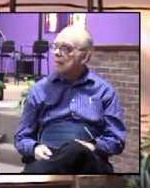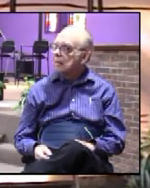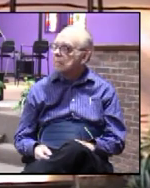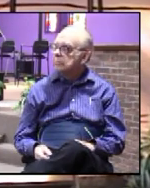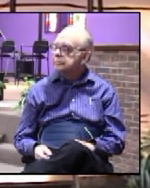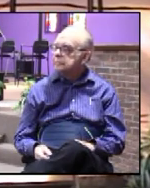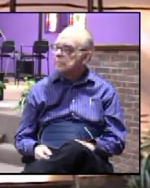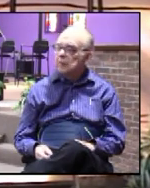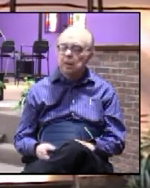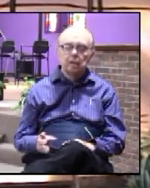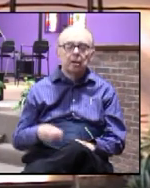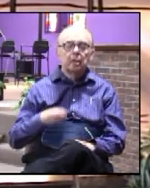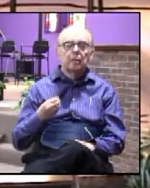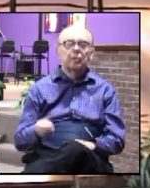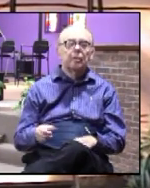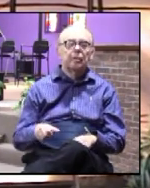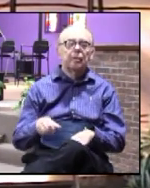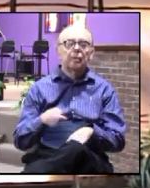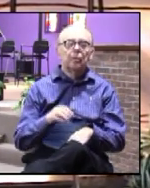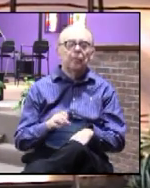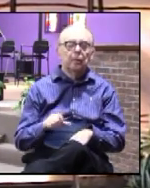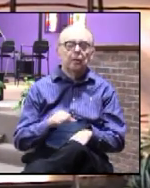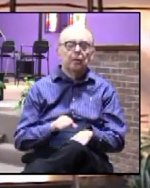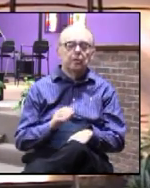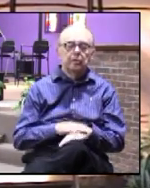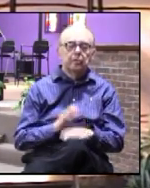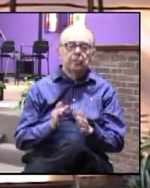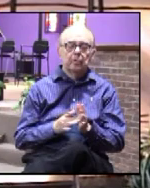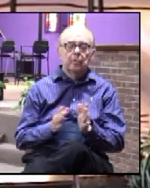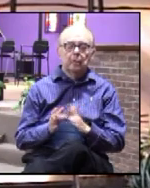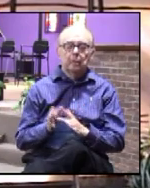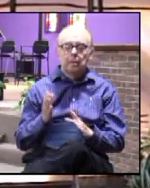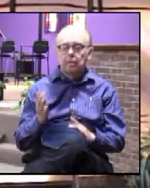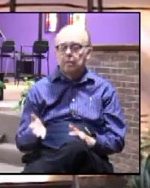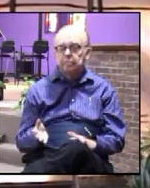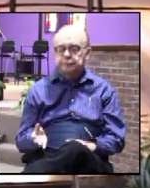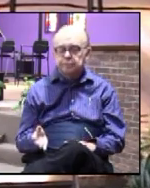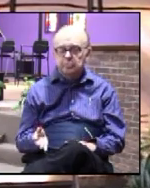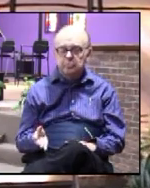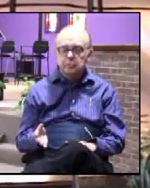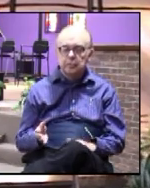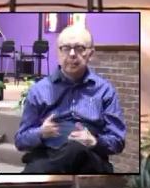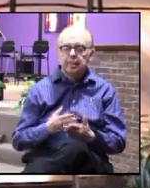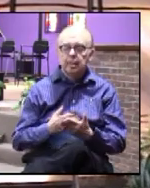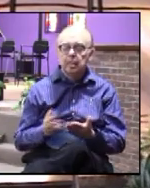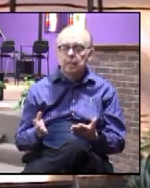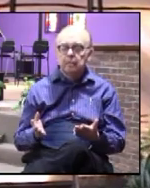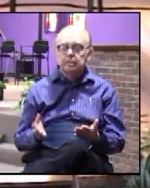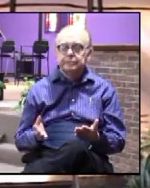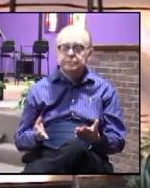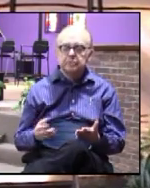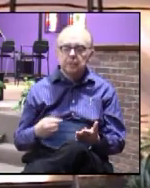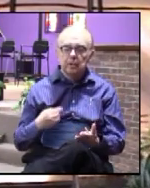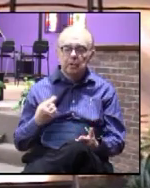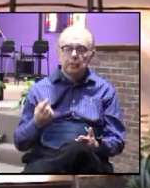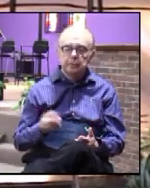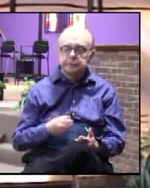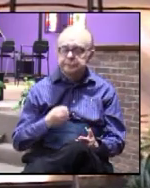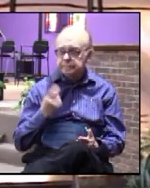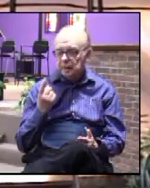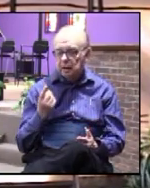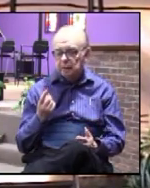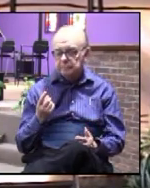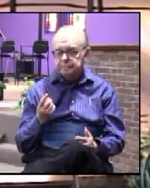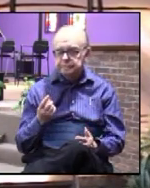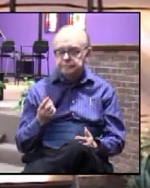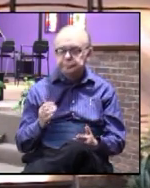they're pouring out the oil on Jesus and the hair and all of this stuff. And here's what some of the things that we don't understand. And